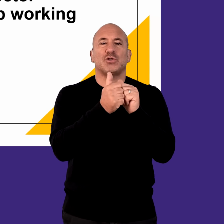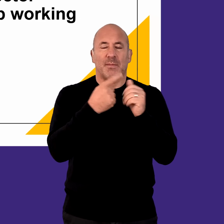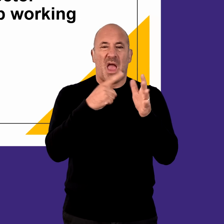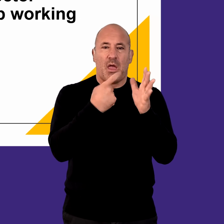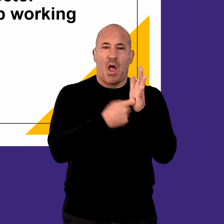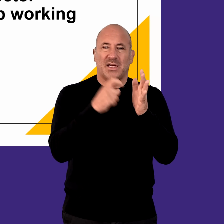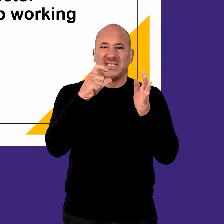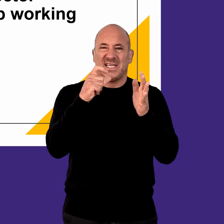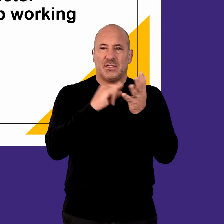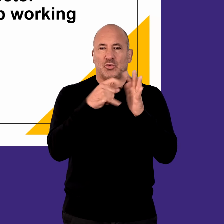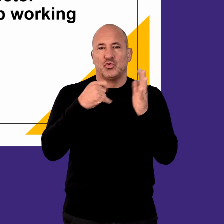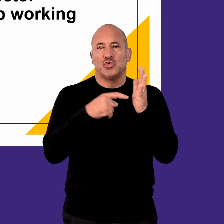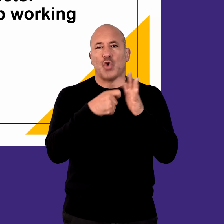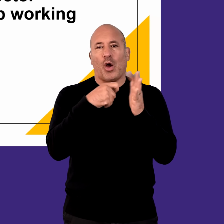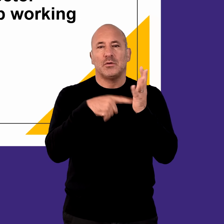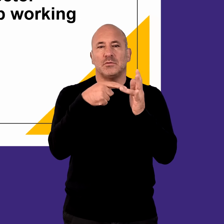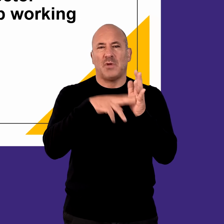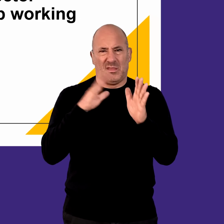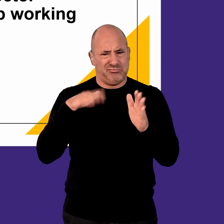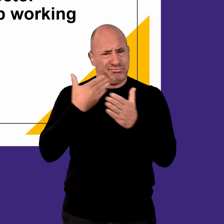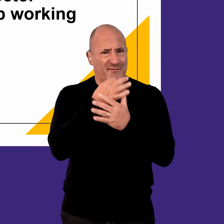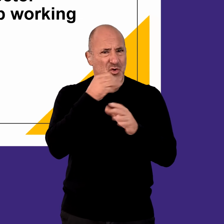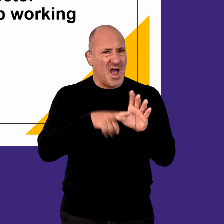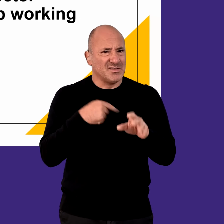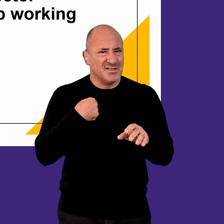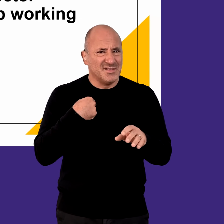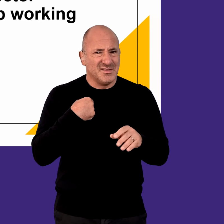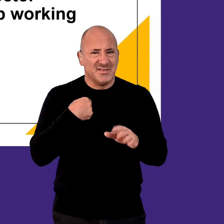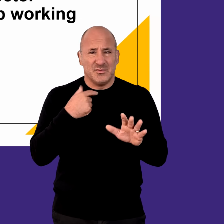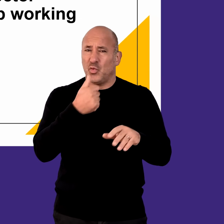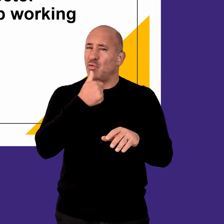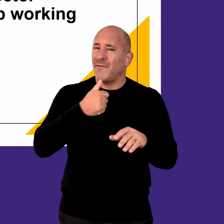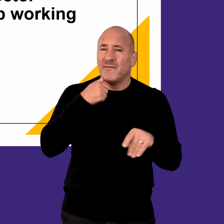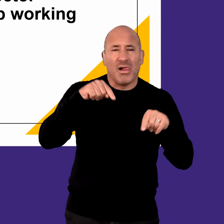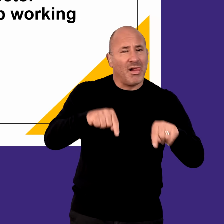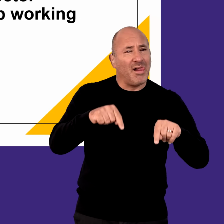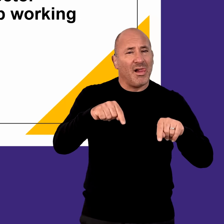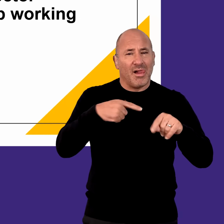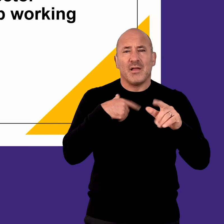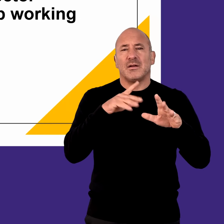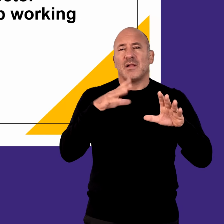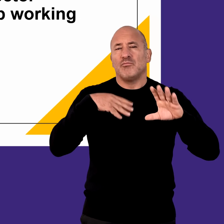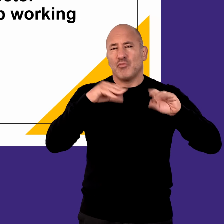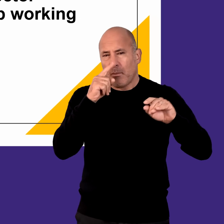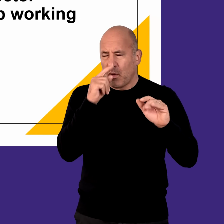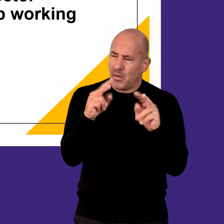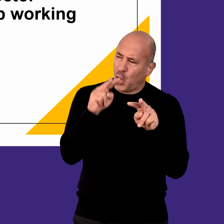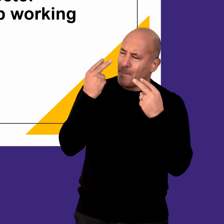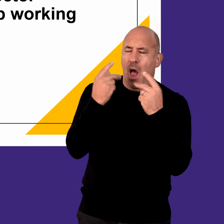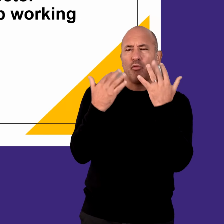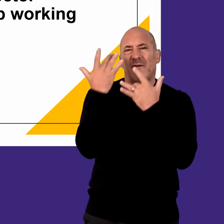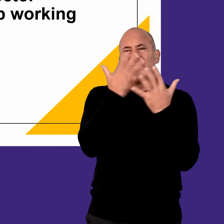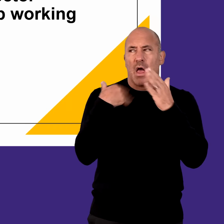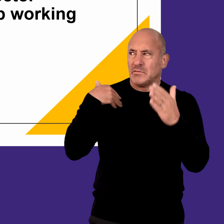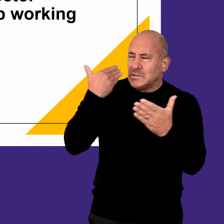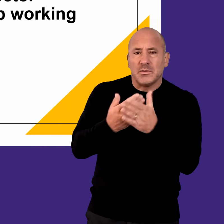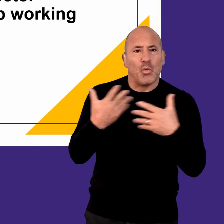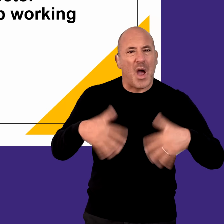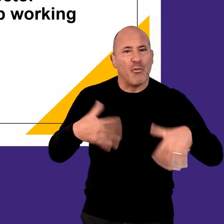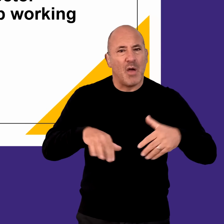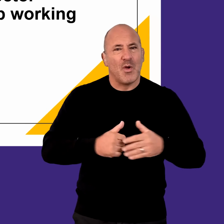cross-sector partners at ARC in Stockton over the last few years. So it's always useful to do these things and spend a little bit of time yourself kind of